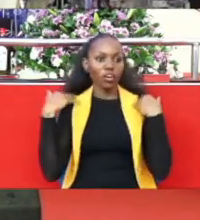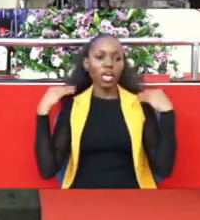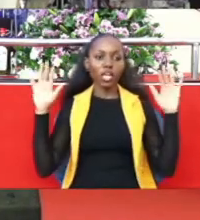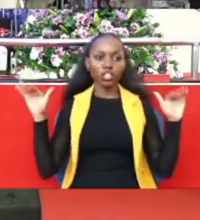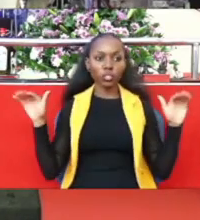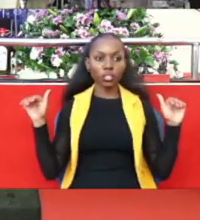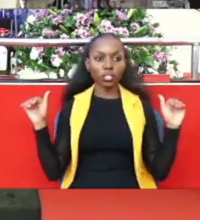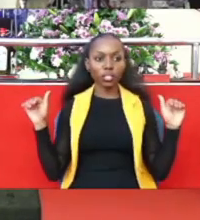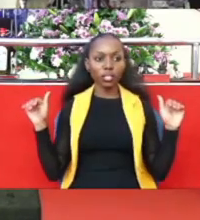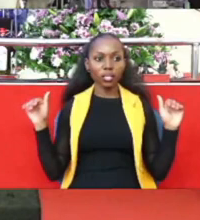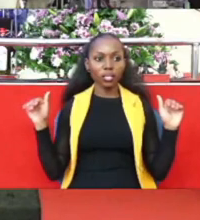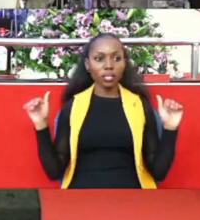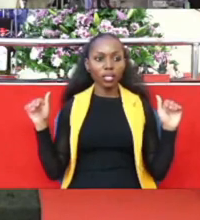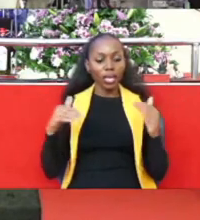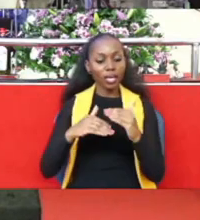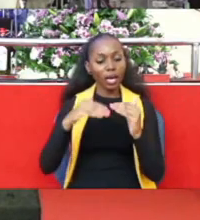And above the devil himself.